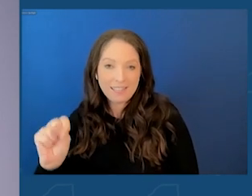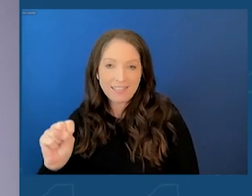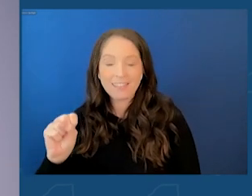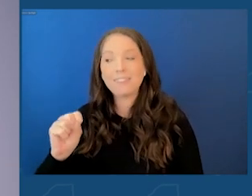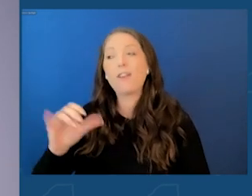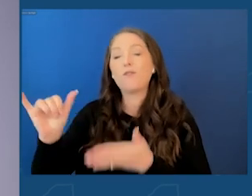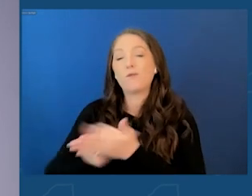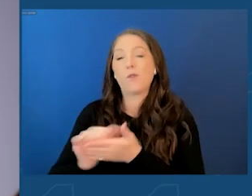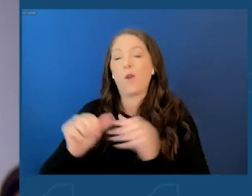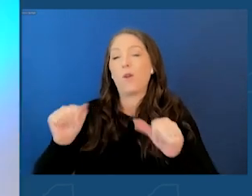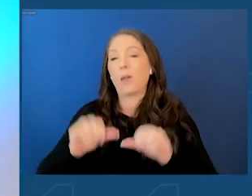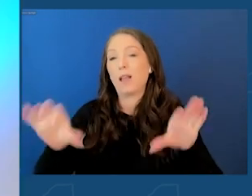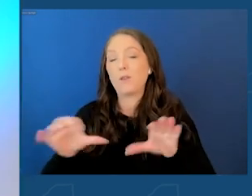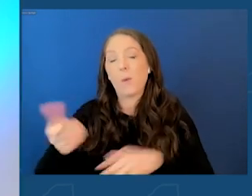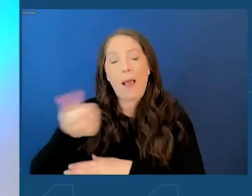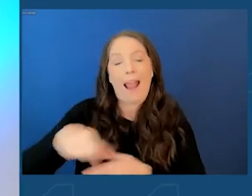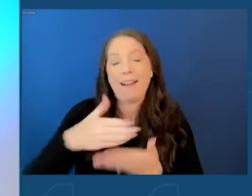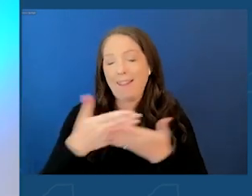Hochul.